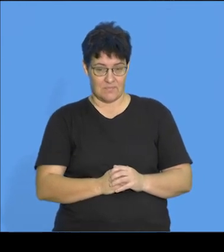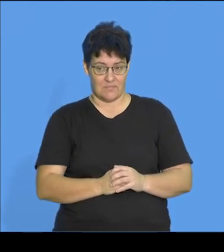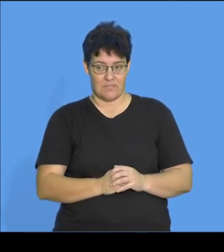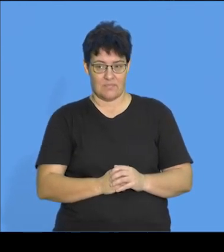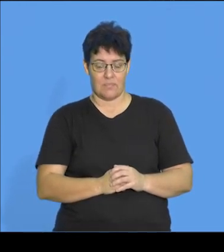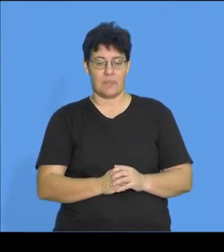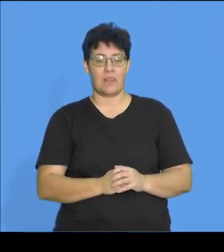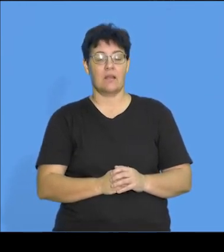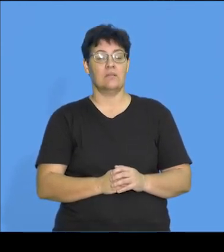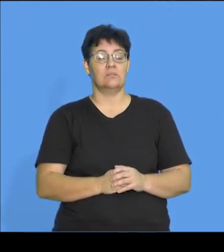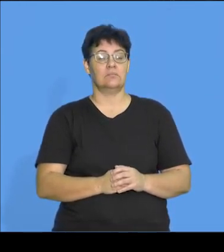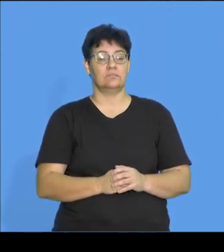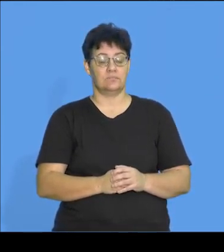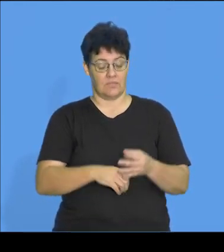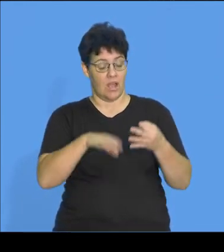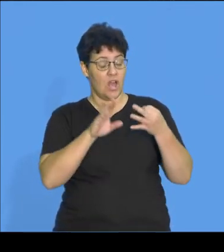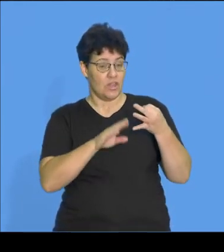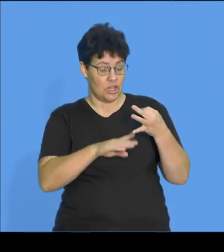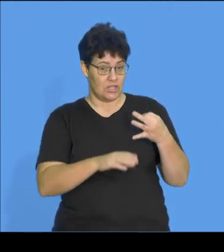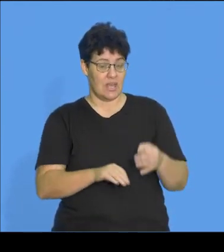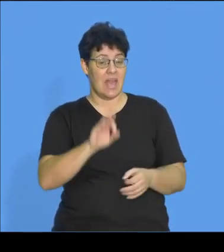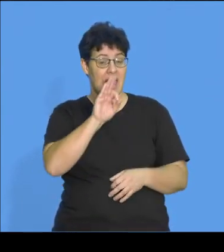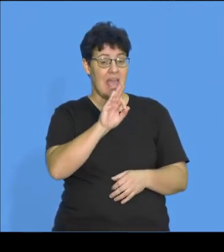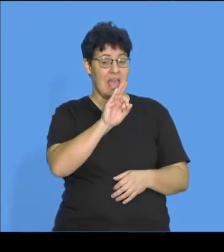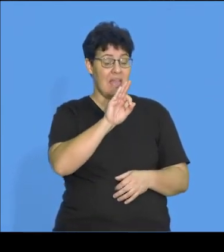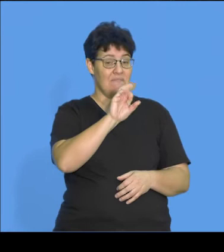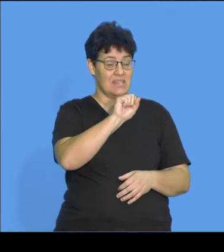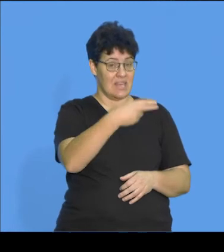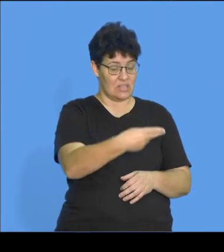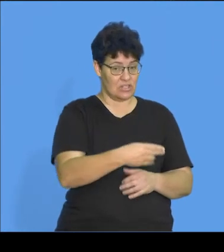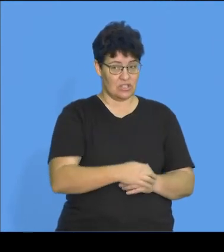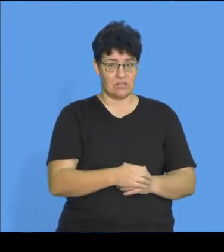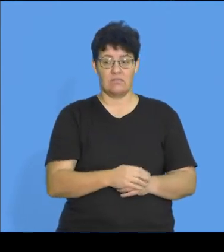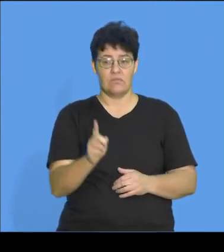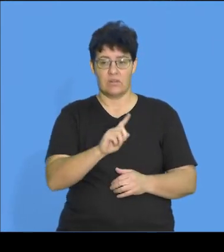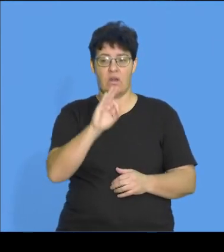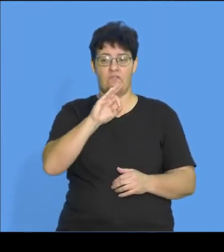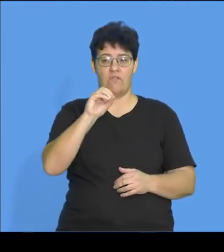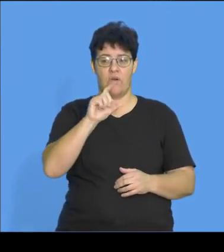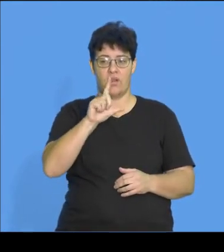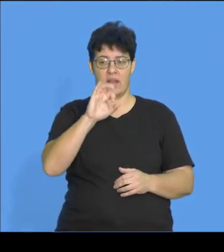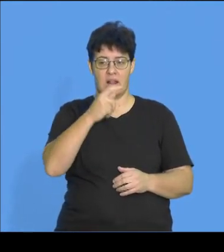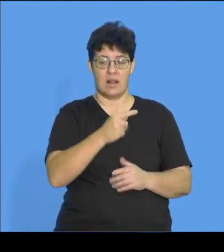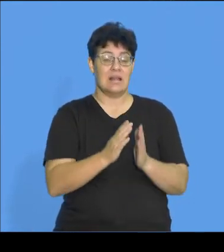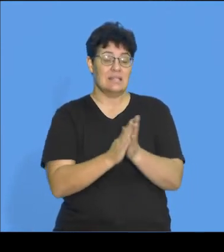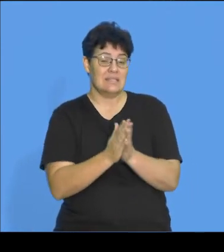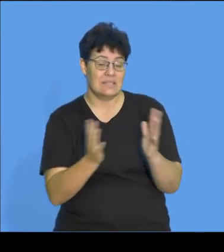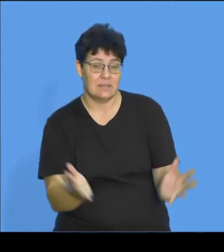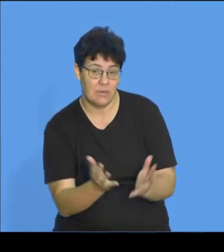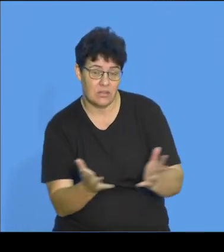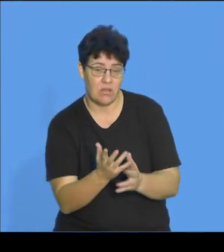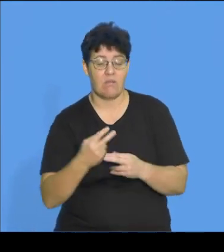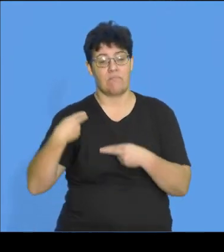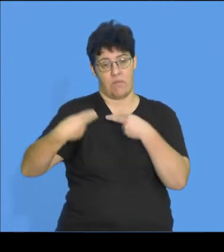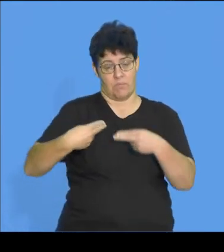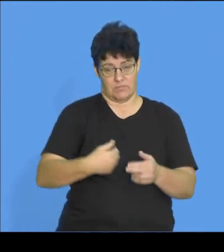The other two hormones that we mentioned are FSH, which stands for follicle stimulating hormone. And so